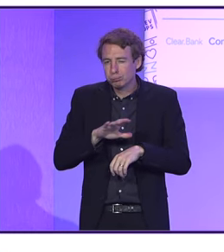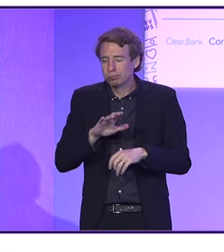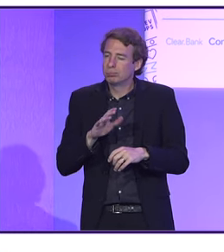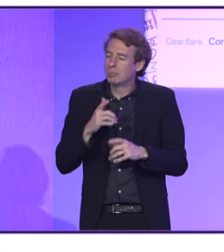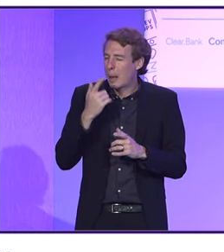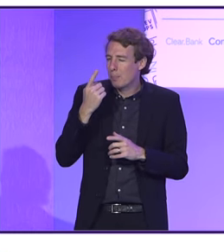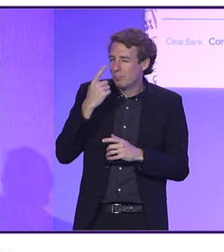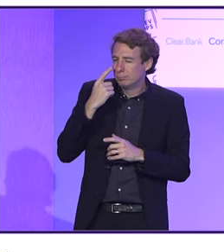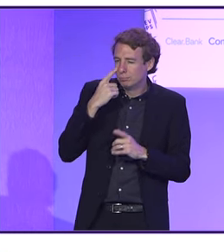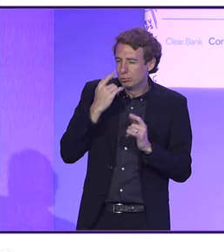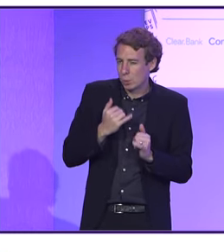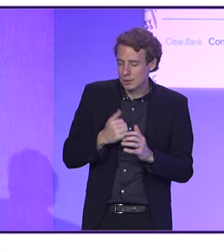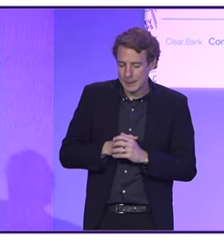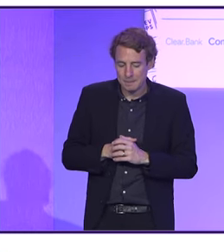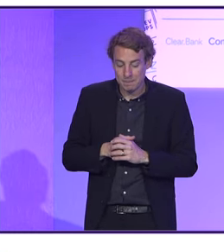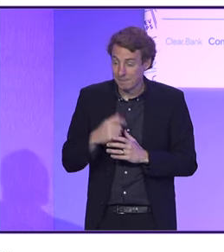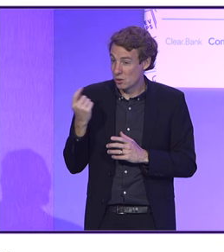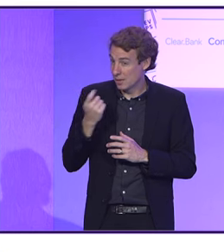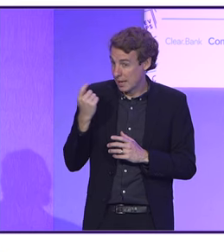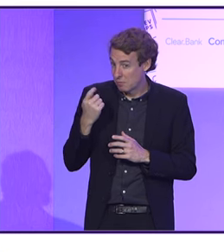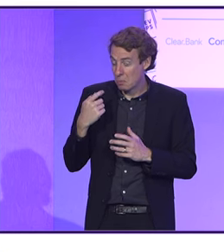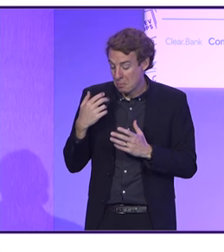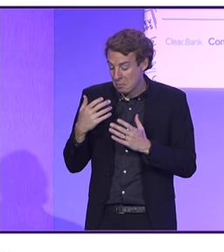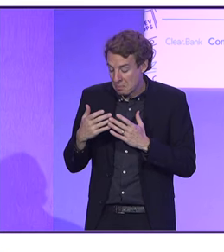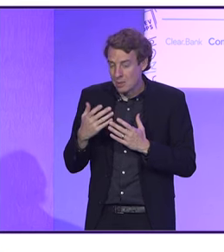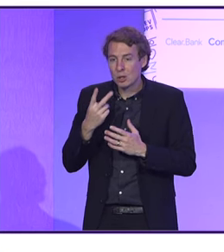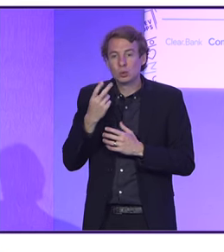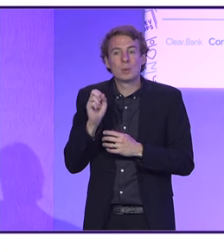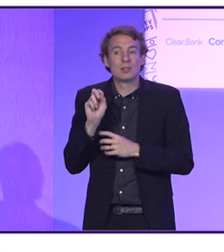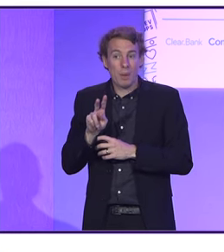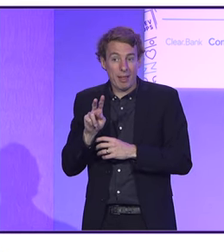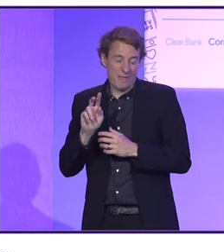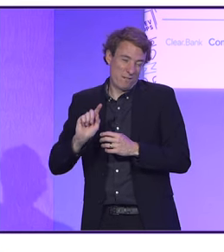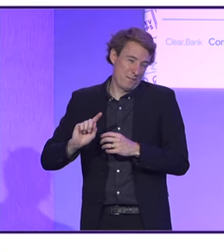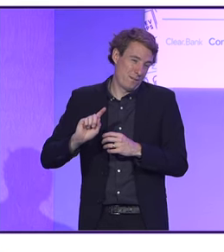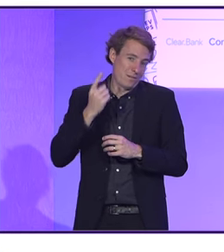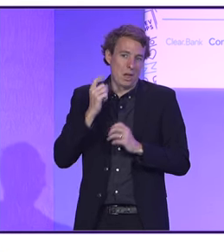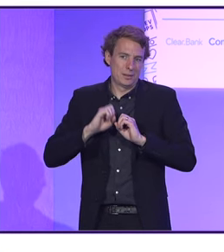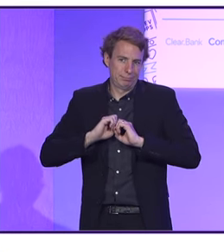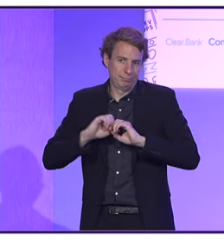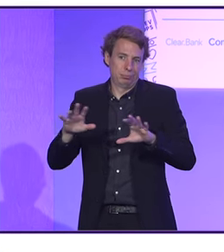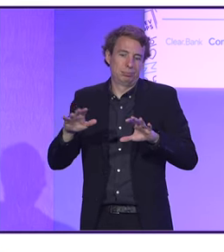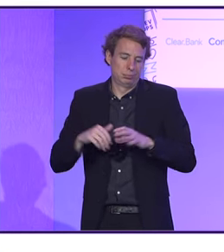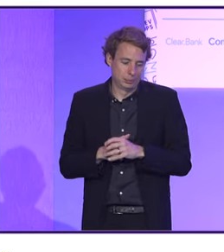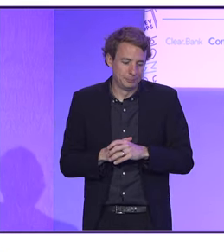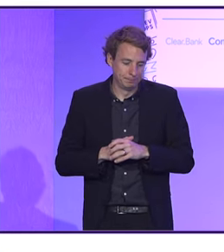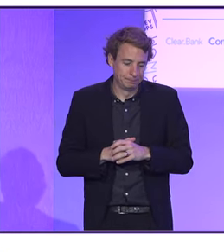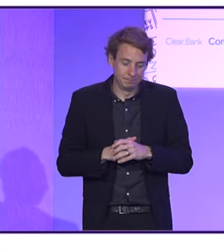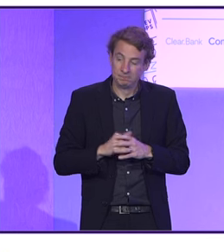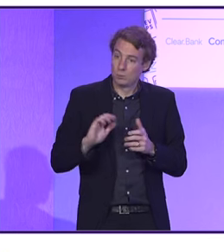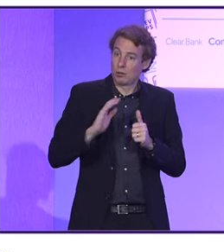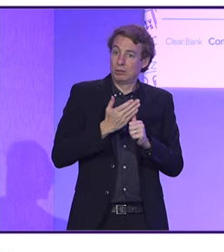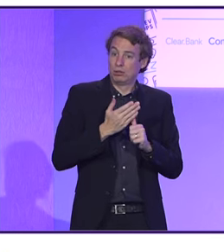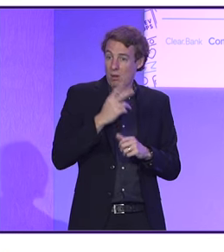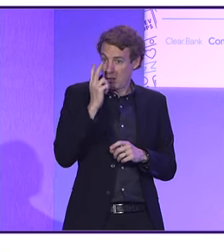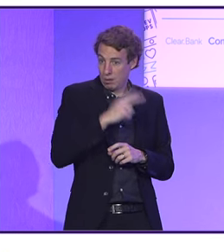That was successful, and in 2012, we launched GovUK for the first time. And this is what GovUK looked like originally. It replaced